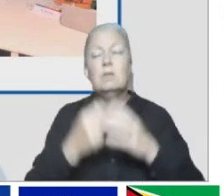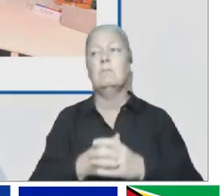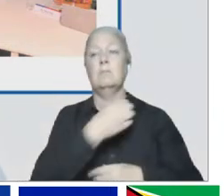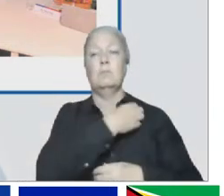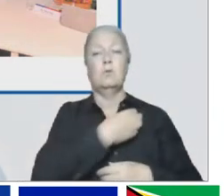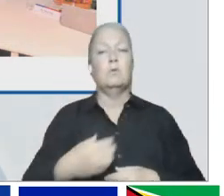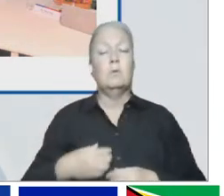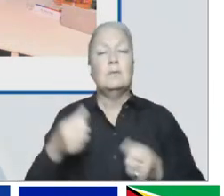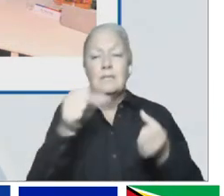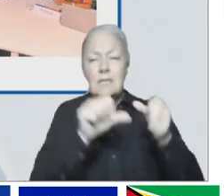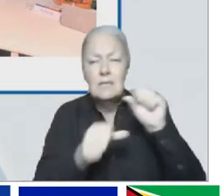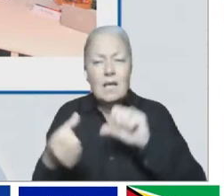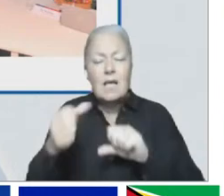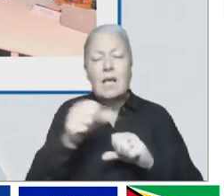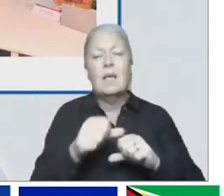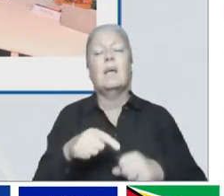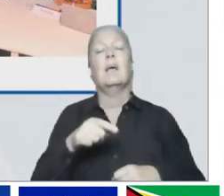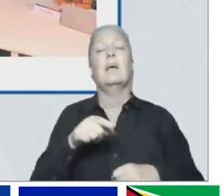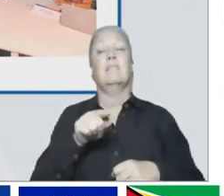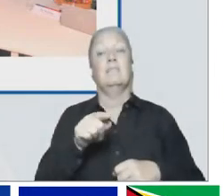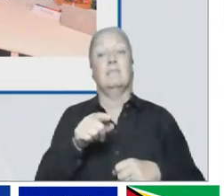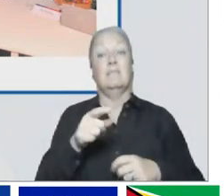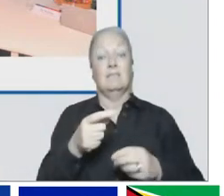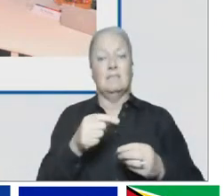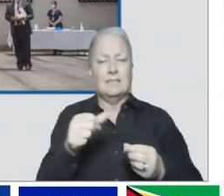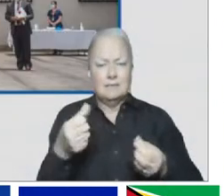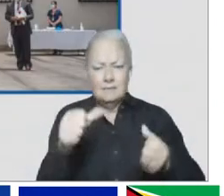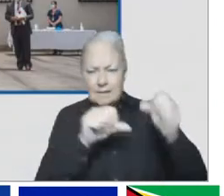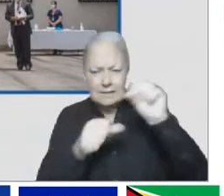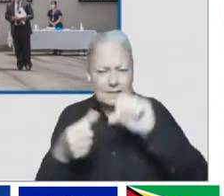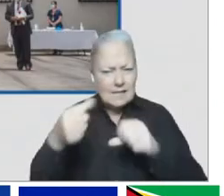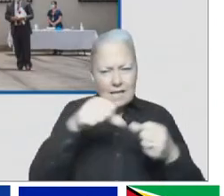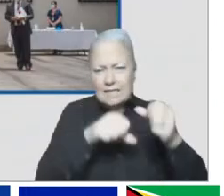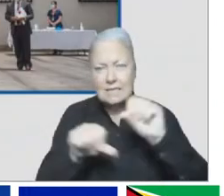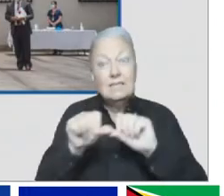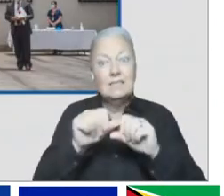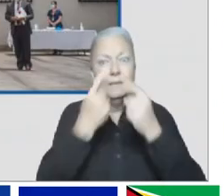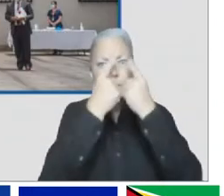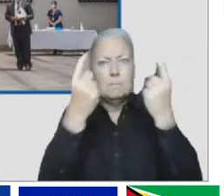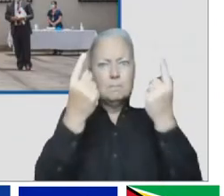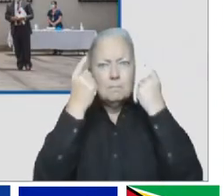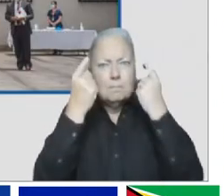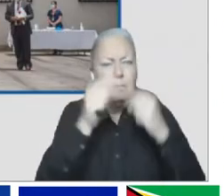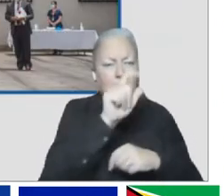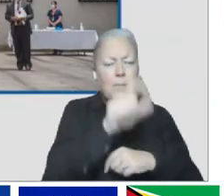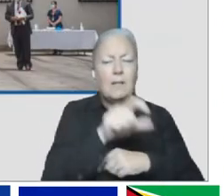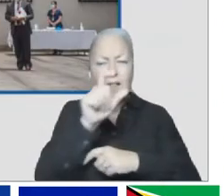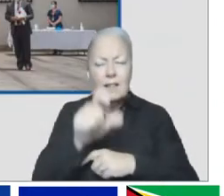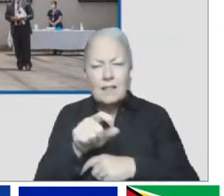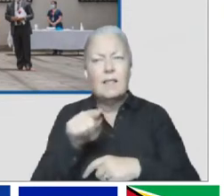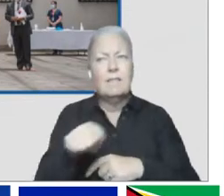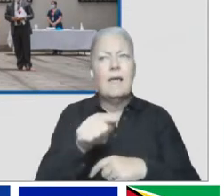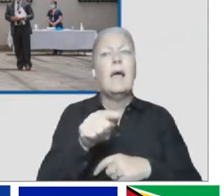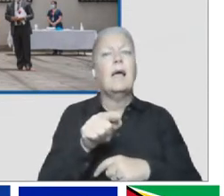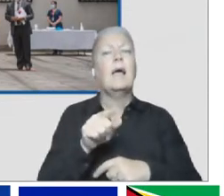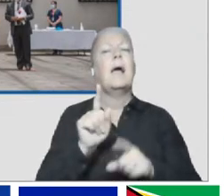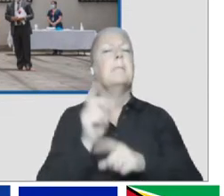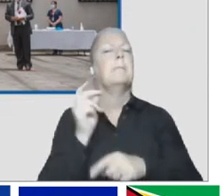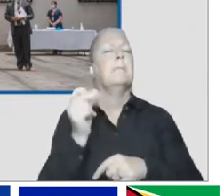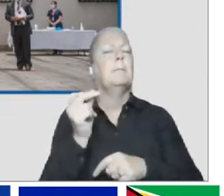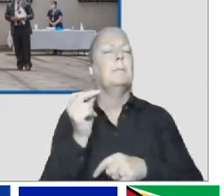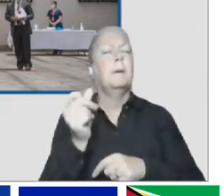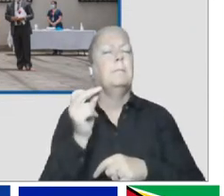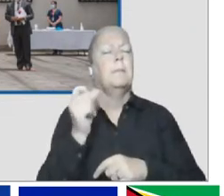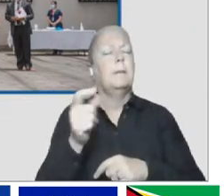Ministry of Science, to analyze data and to be able to make timely decisions. The other thing that is also very